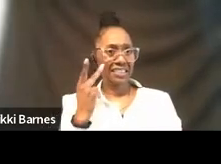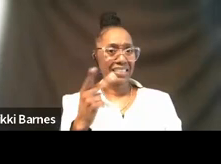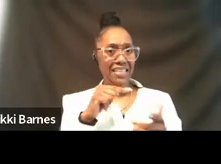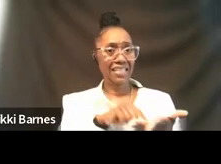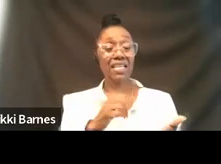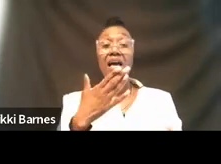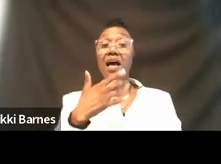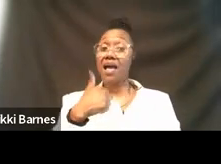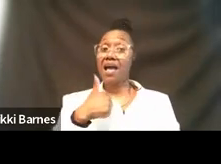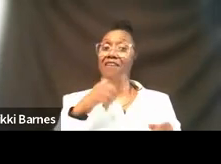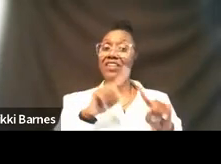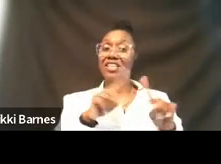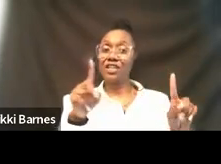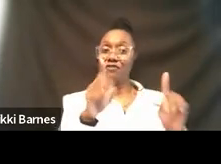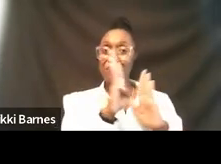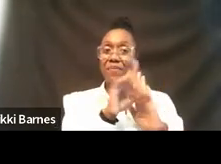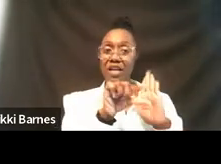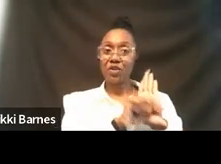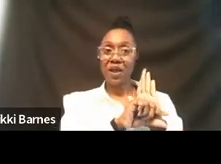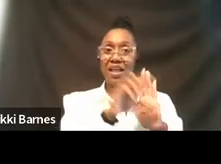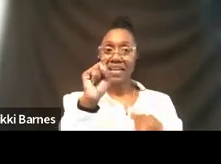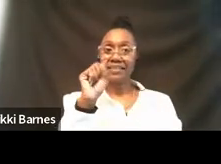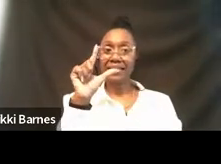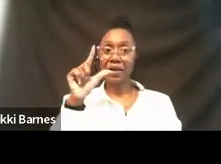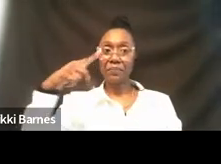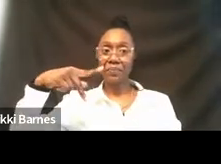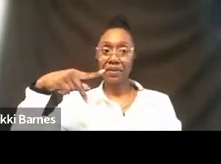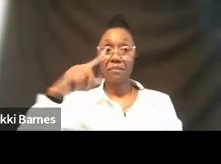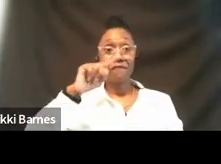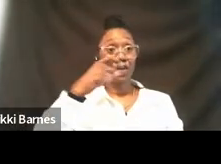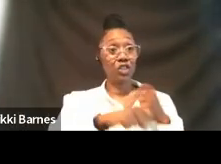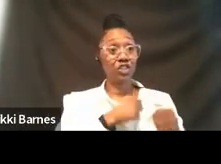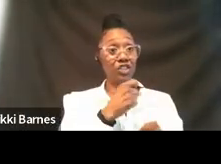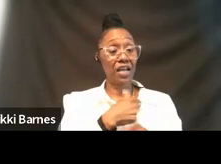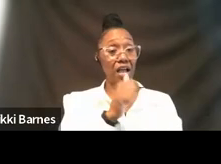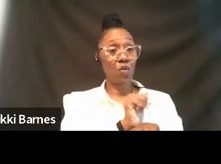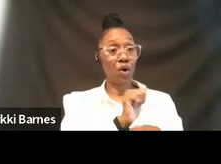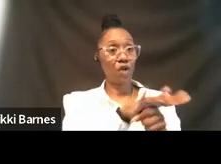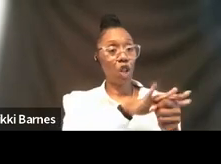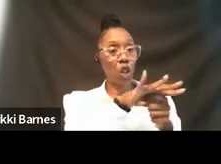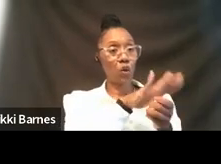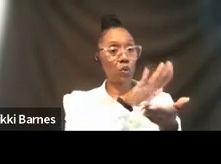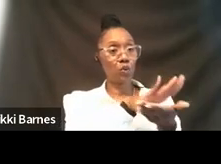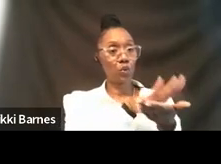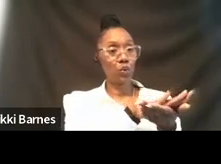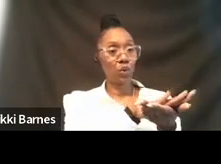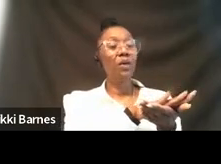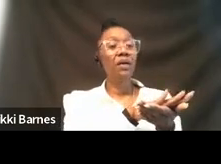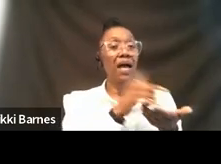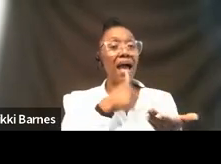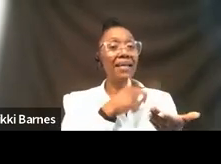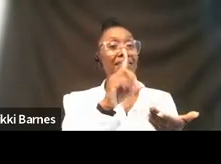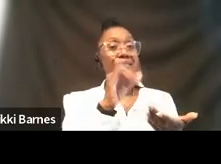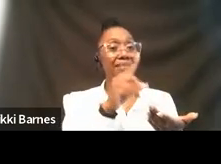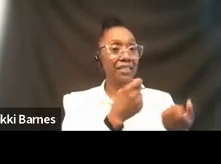background as a speech and language pathologist. So my very first year in Memphis, I worked for the local school district, and I was able to service